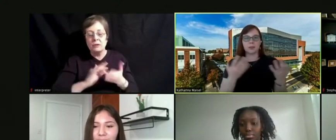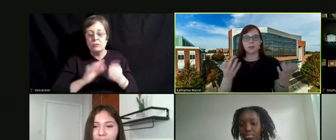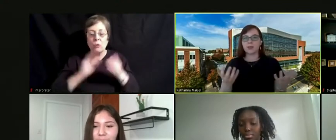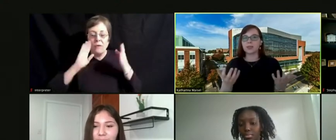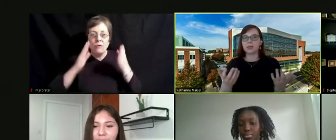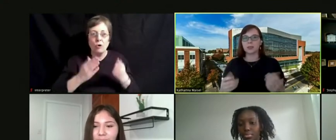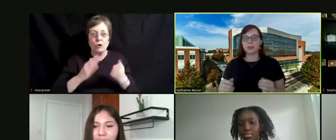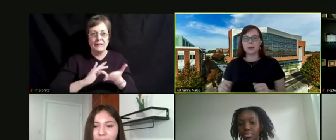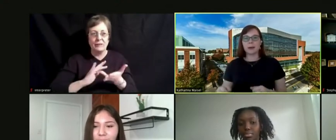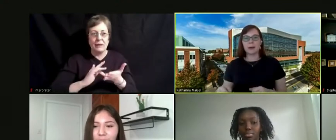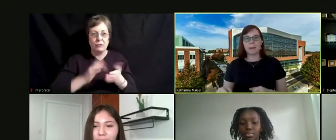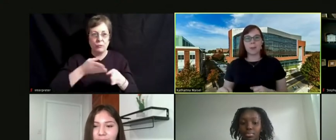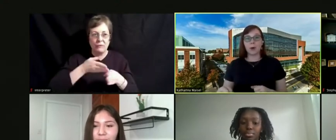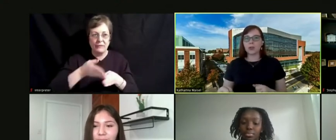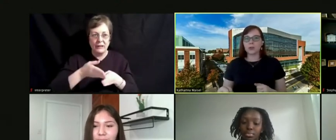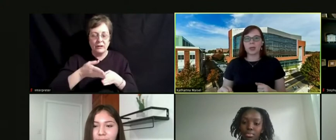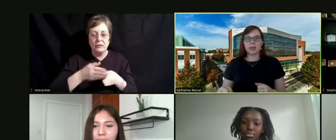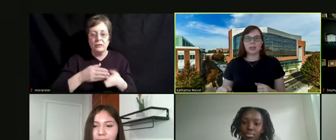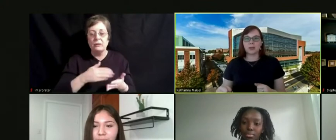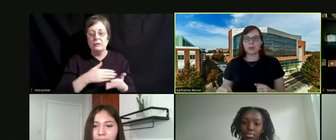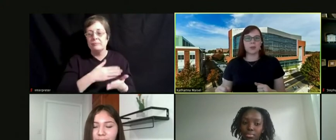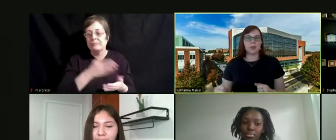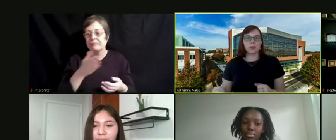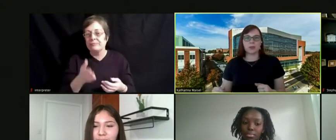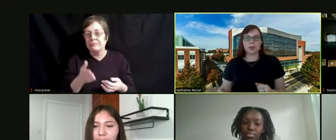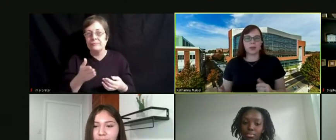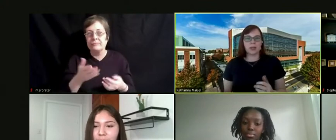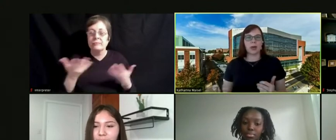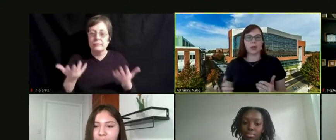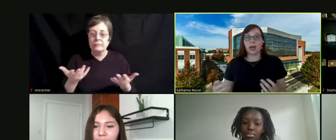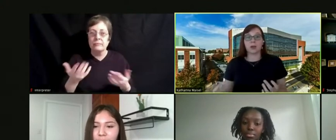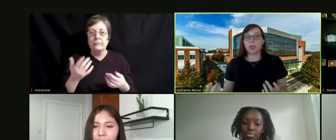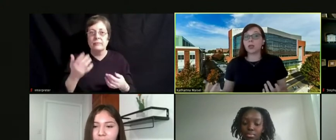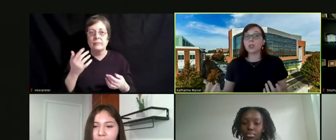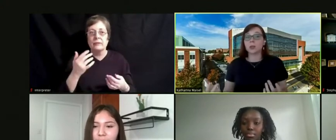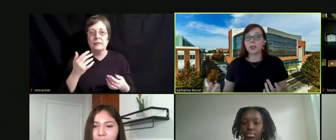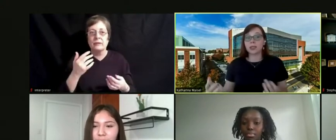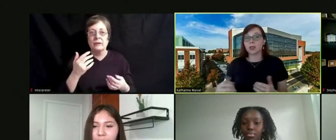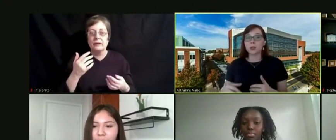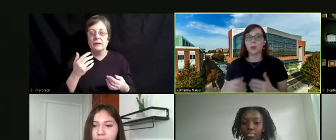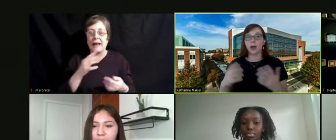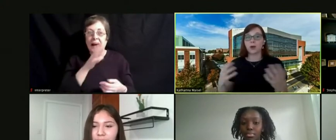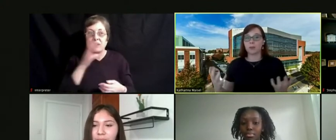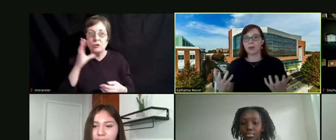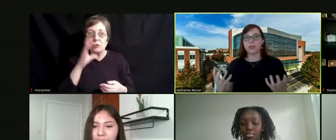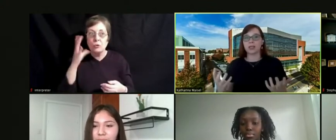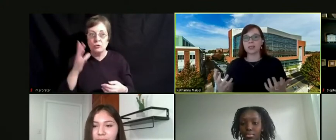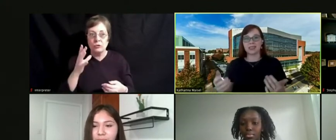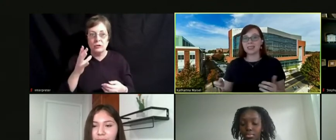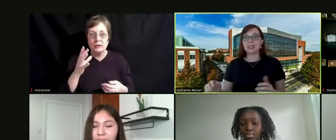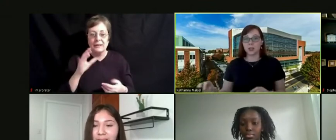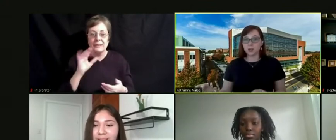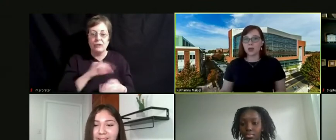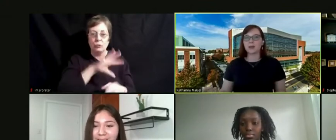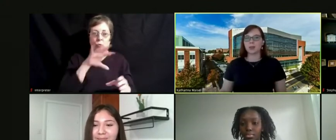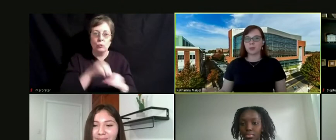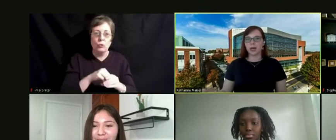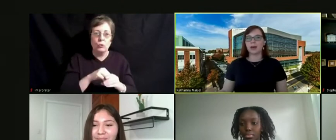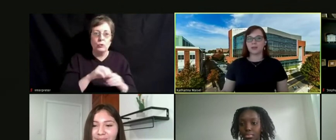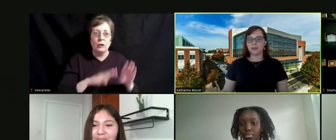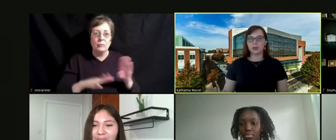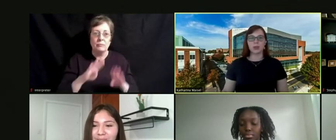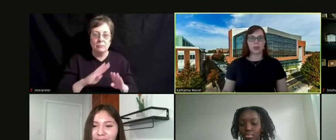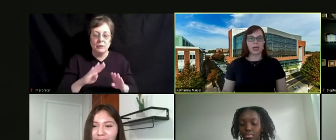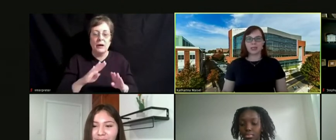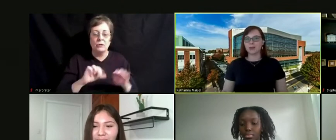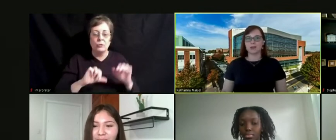medical field, all the way to, you know, if you really think about it, agricultural, that's also part of biosciences. It is an incredibly